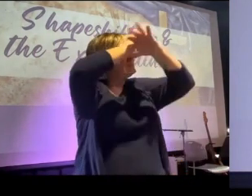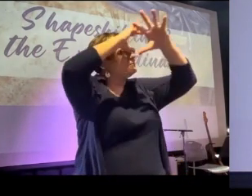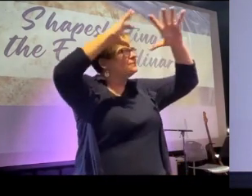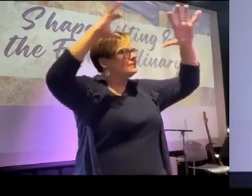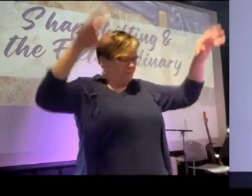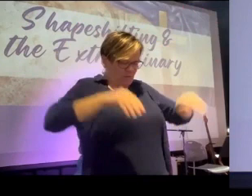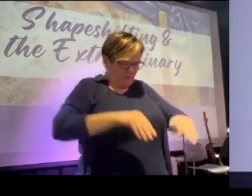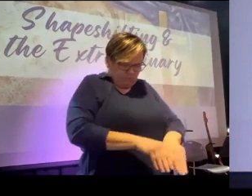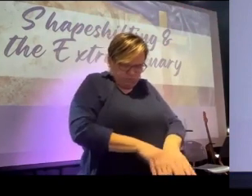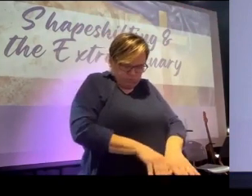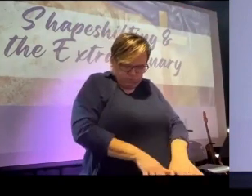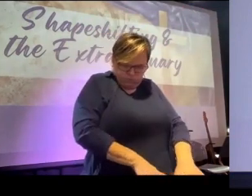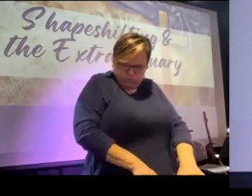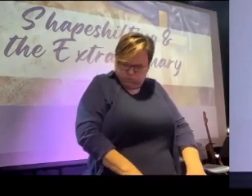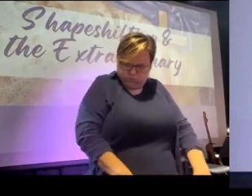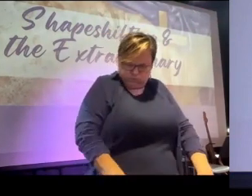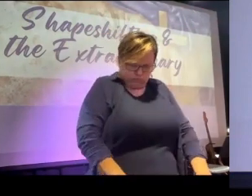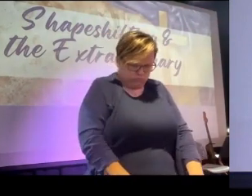land into the earth.